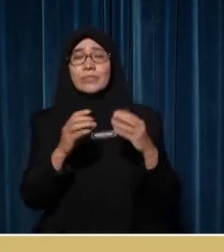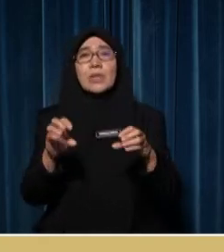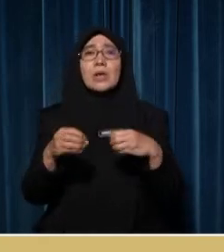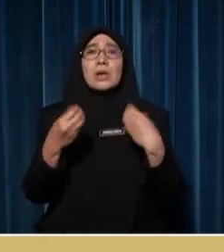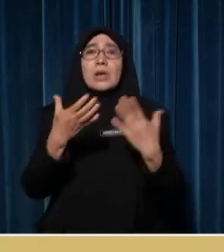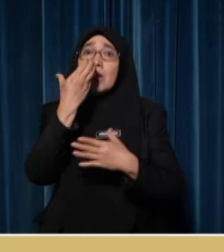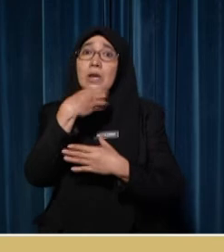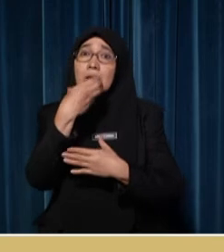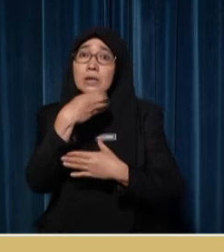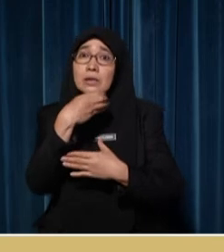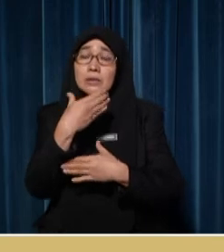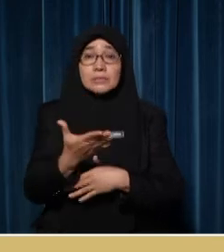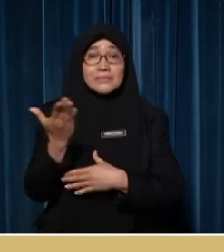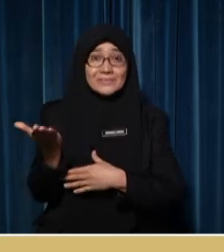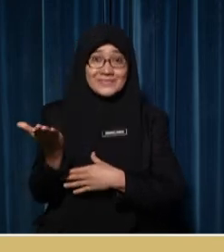are there?